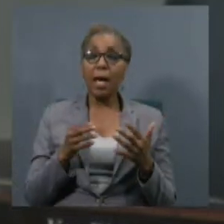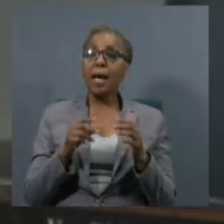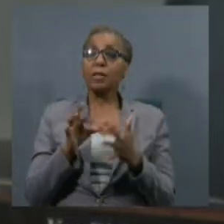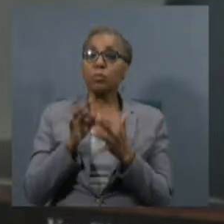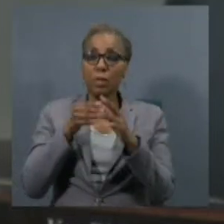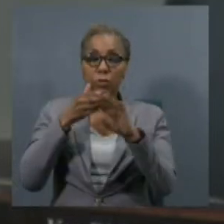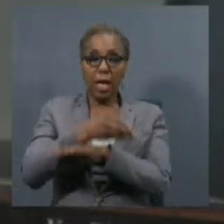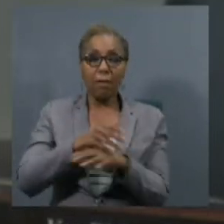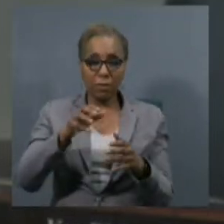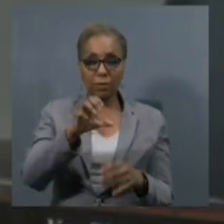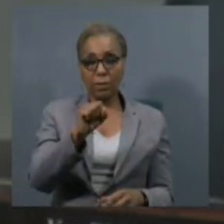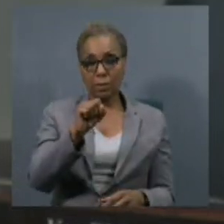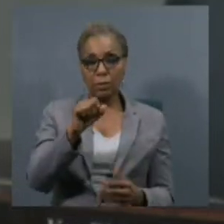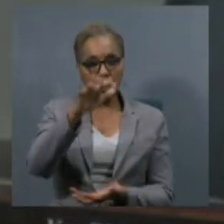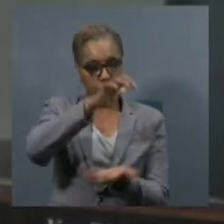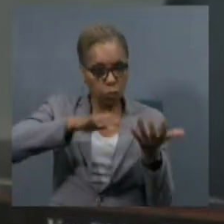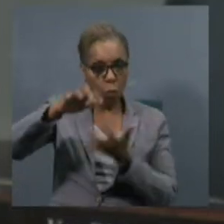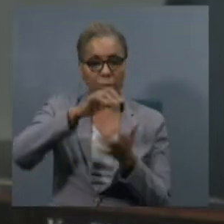storms and everything. Sure.